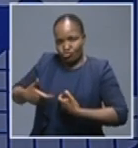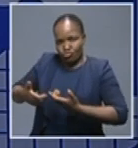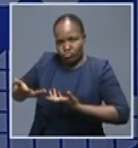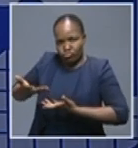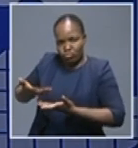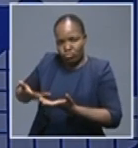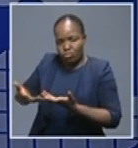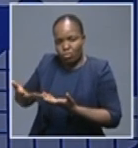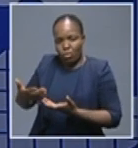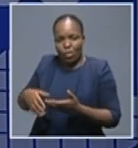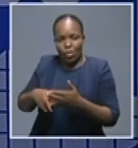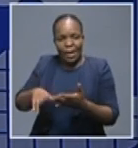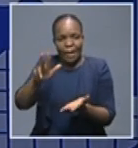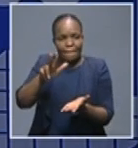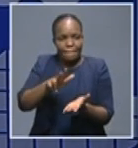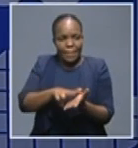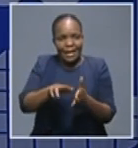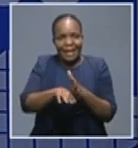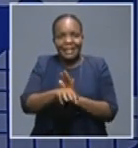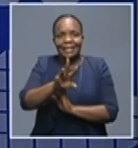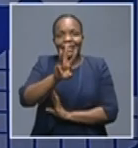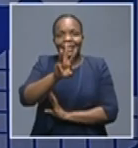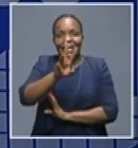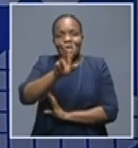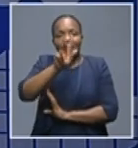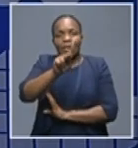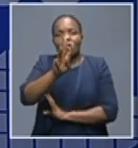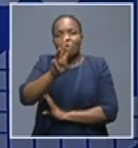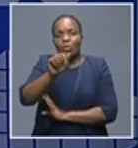that was dubbed as the Kwahu Summit that concluded in Ghana.